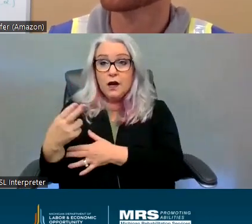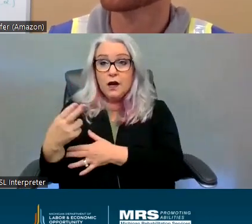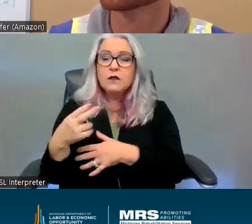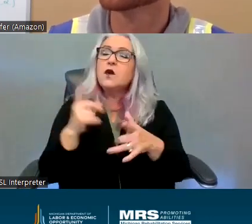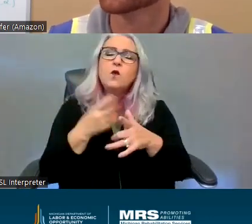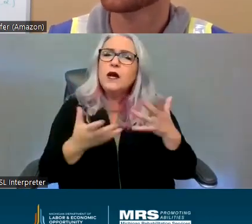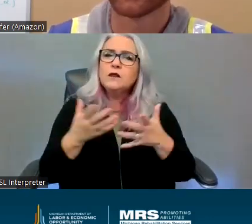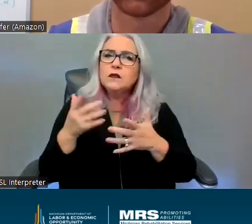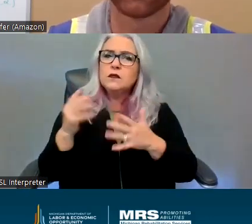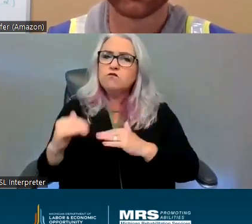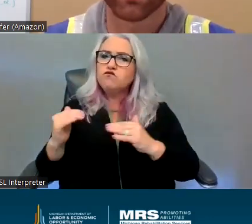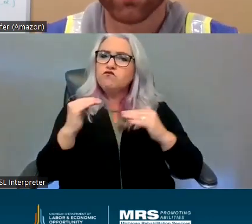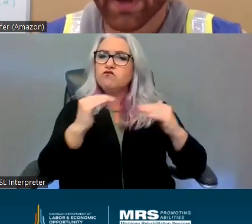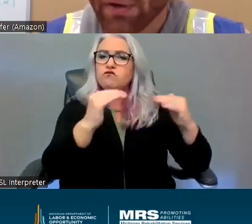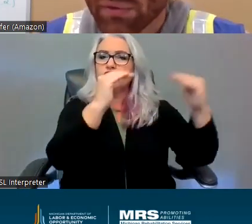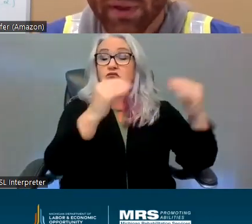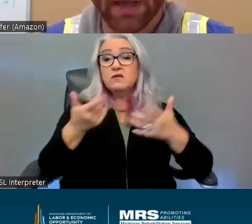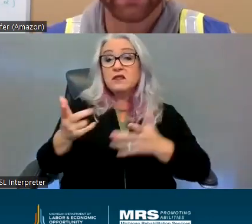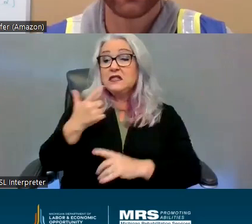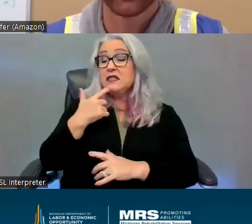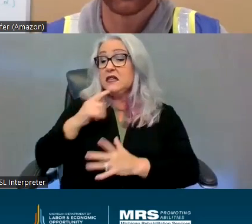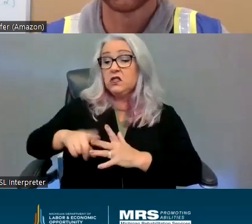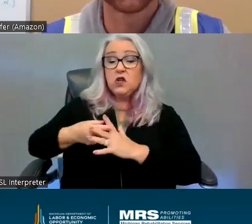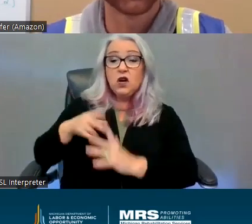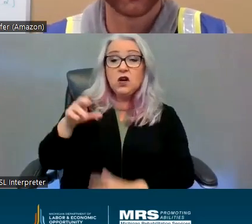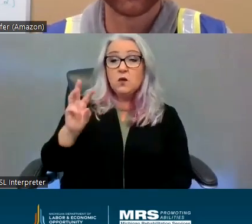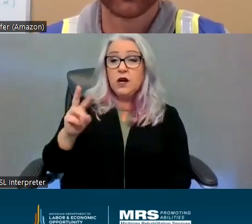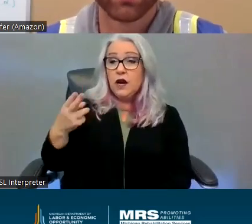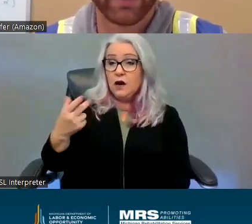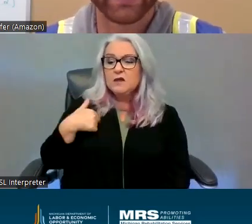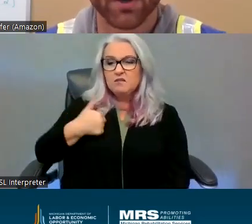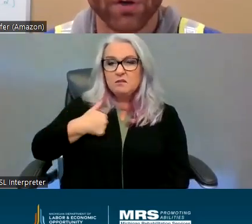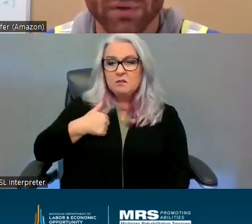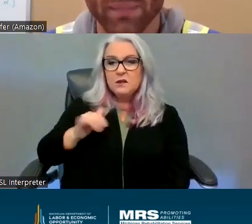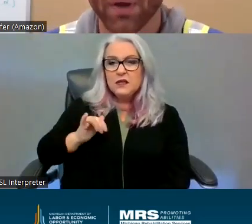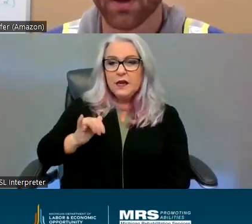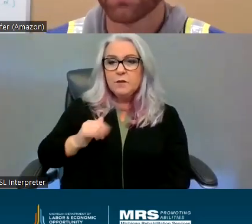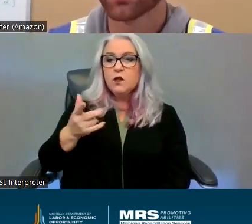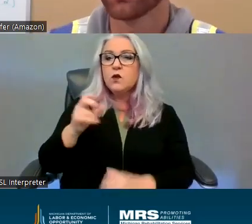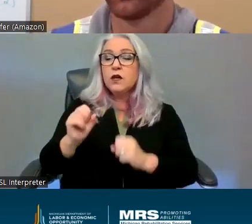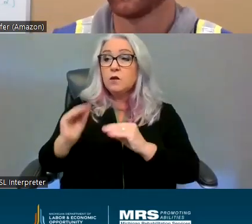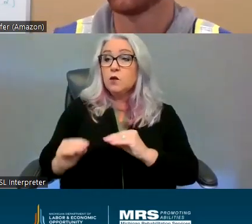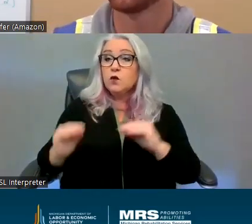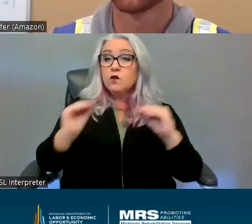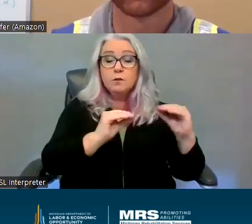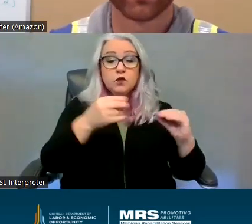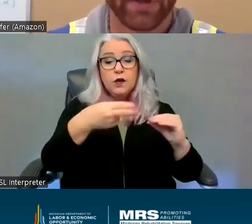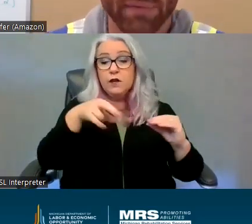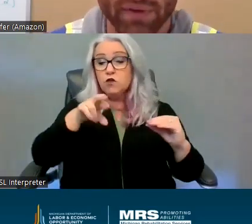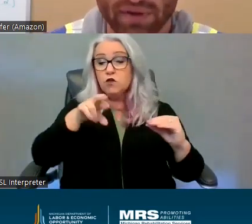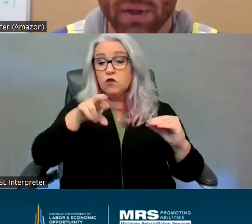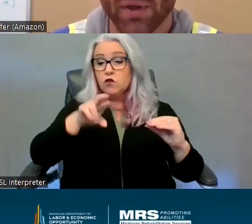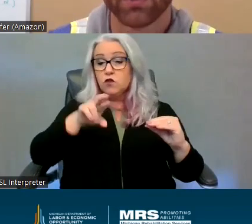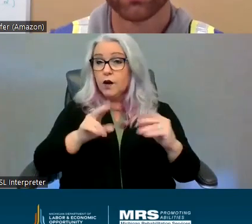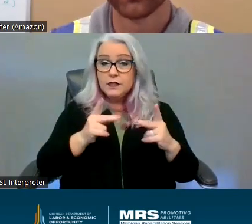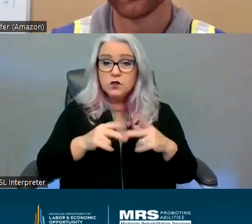from that? Yeah, so if you start in the warehouse like I did, you can move into HR, you can move into workforce